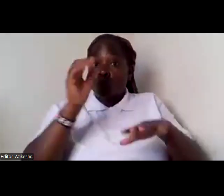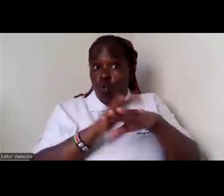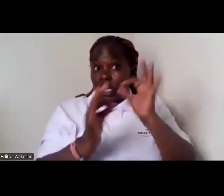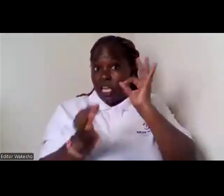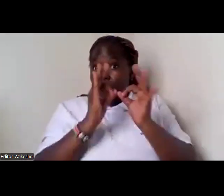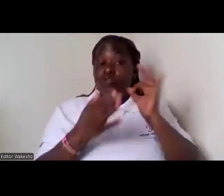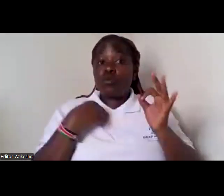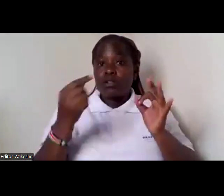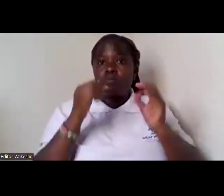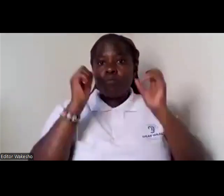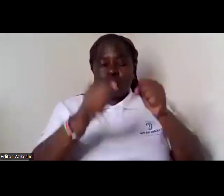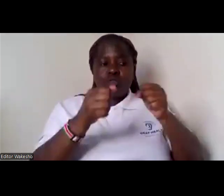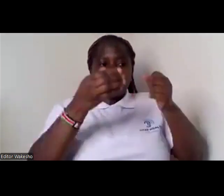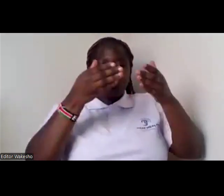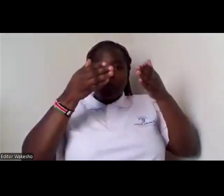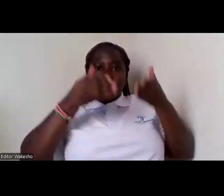to space children for like 5 years.